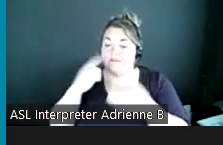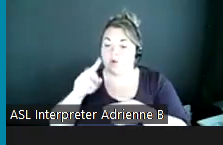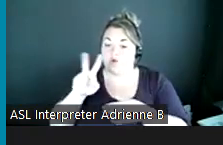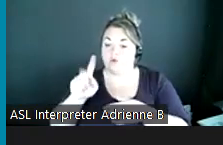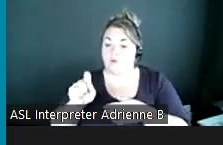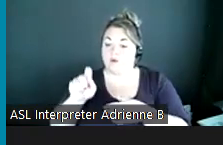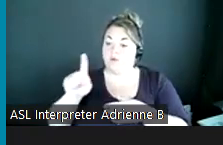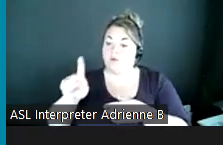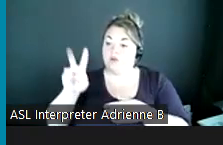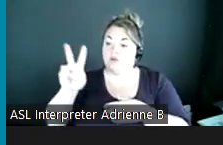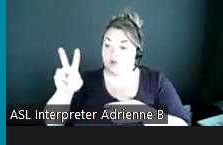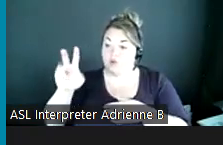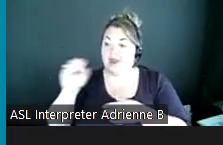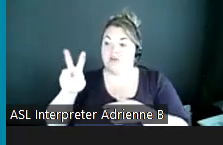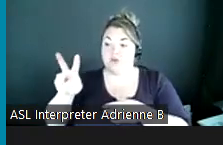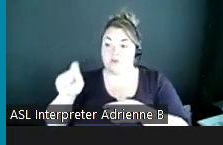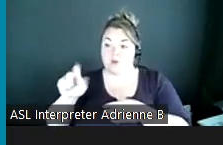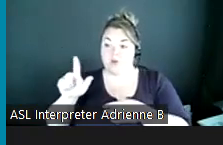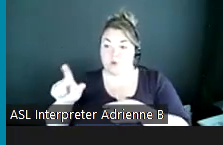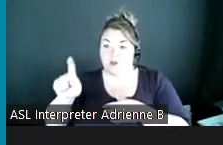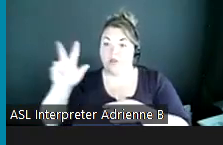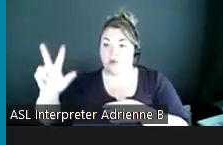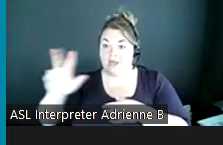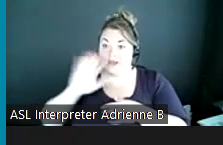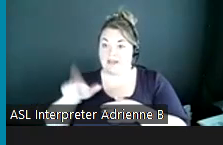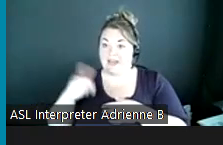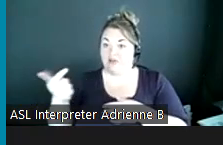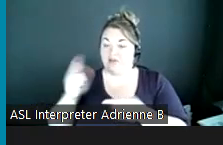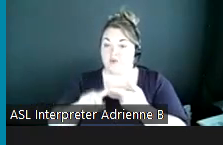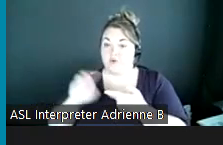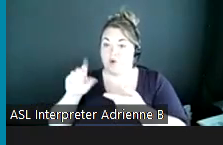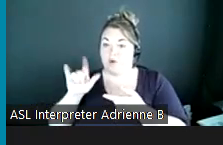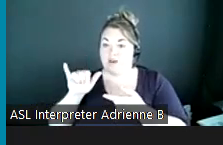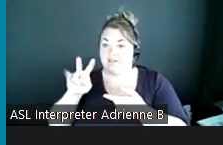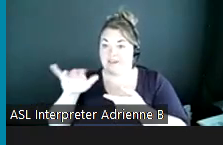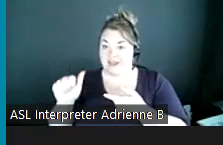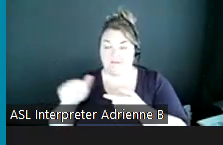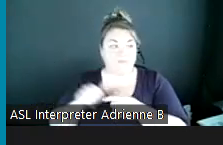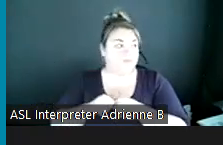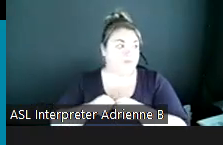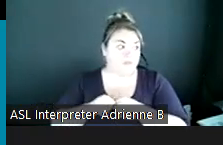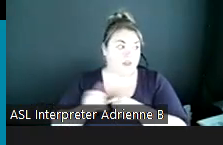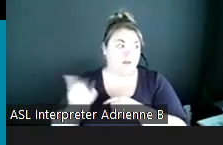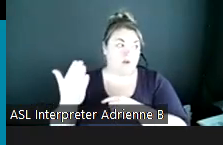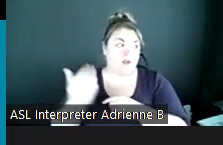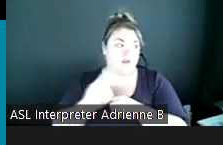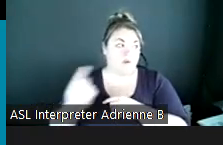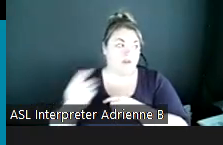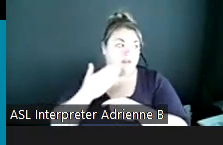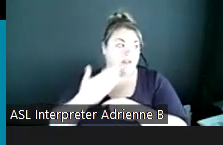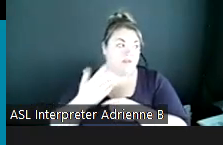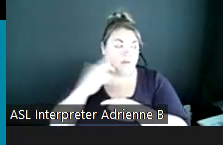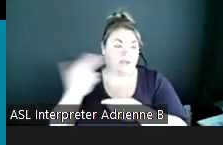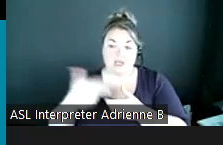and 2.13, and then I'm going to hand it over to Olivia. Good morning, everyone. Thanks for being here.